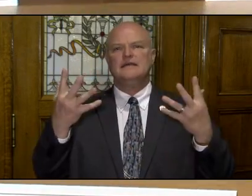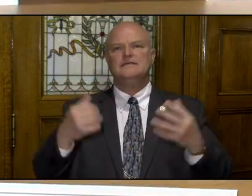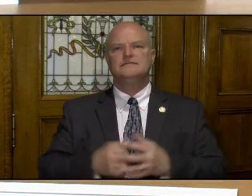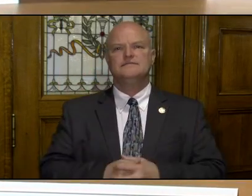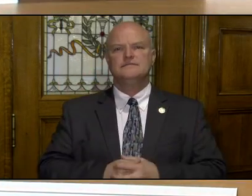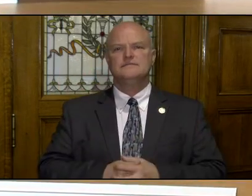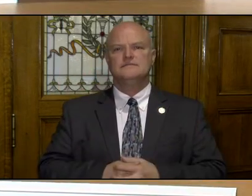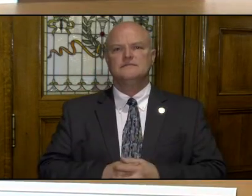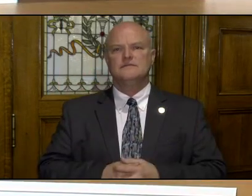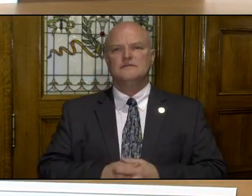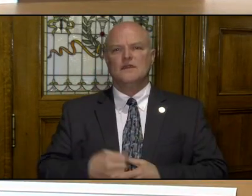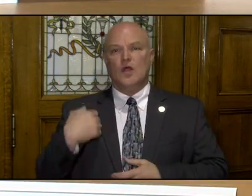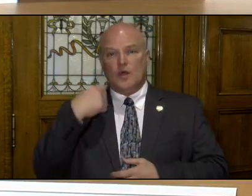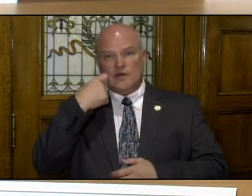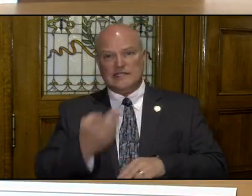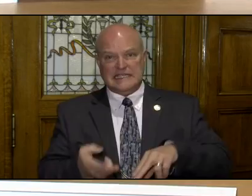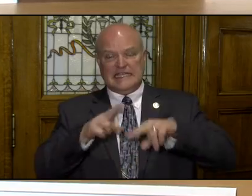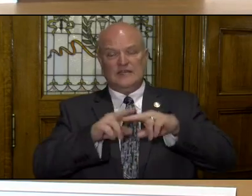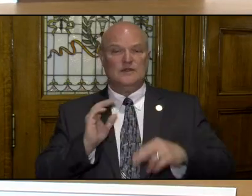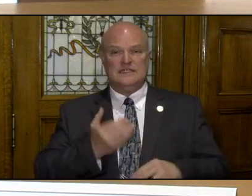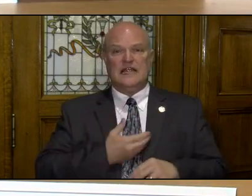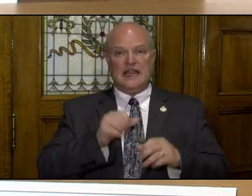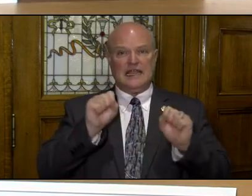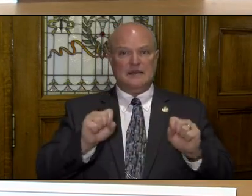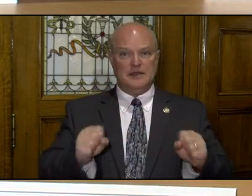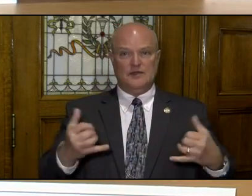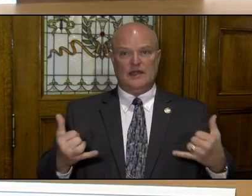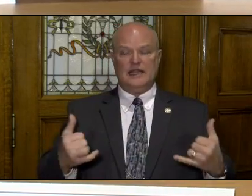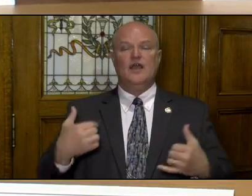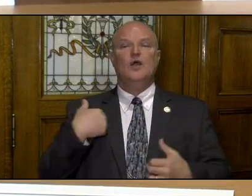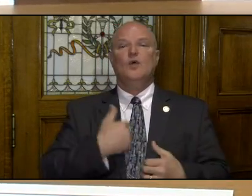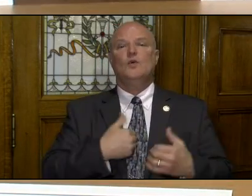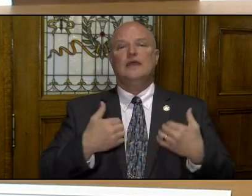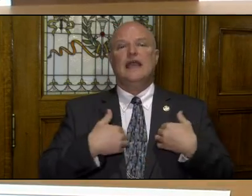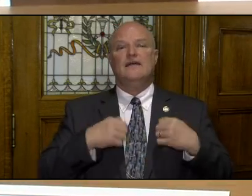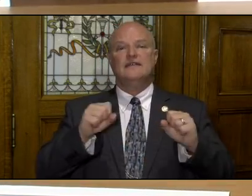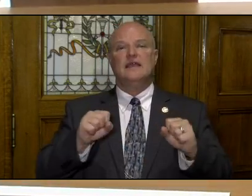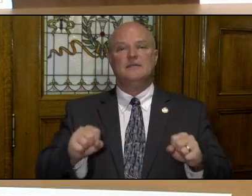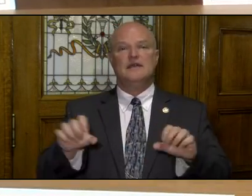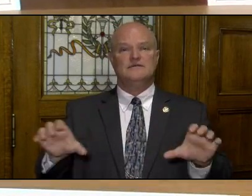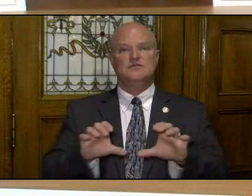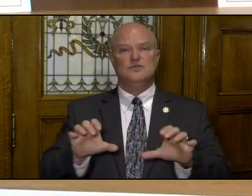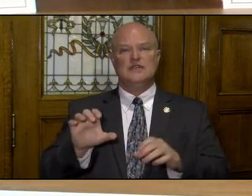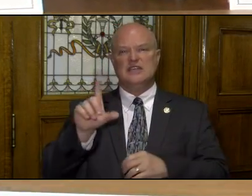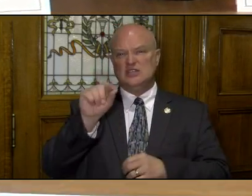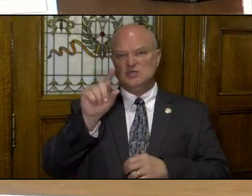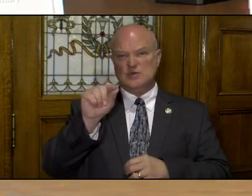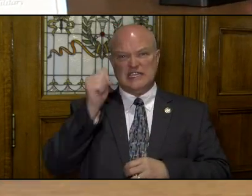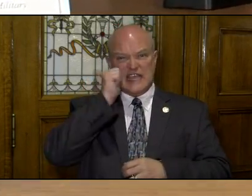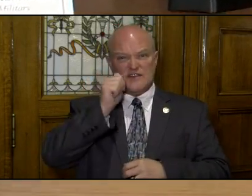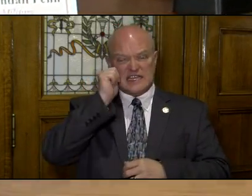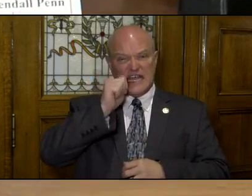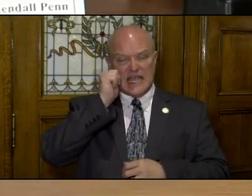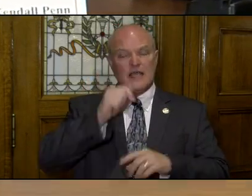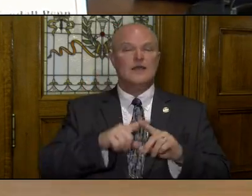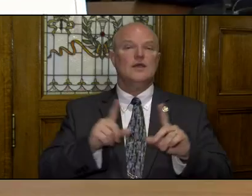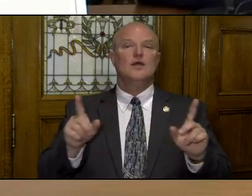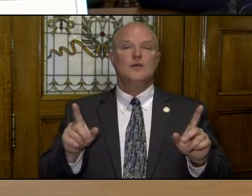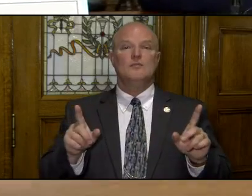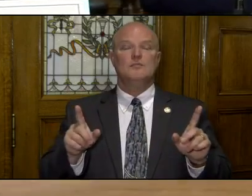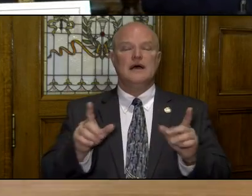out per day? We've recently increased our capability. Right now, we have the capability of doing at least 20 a day.